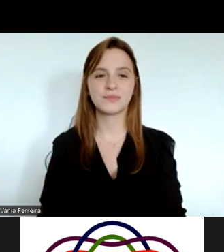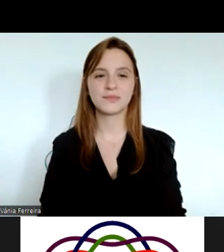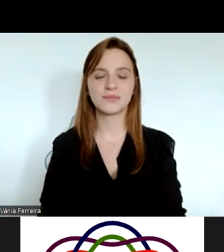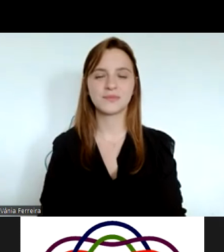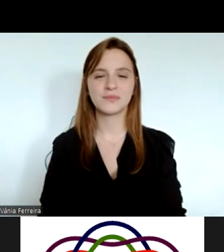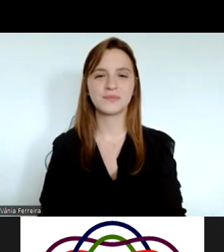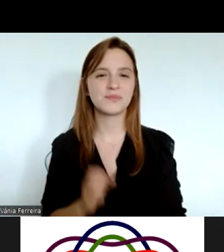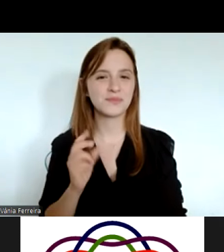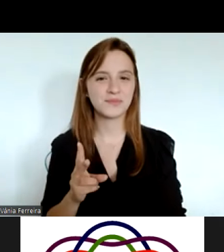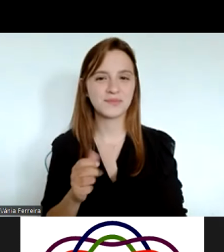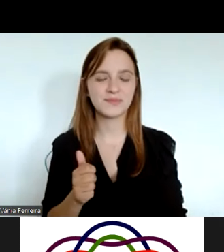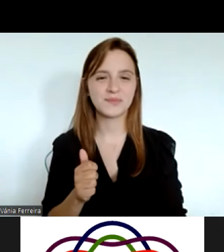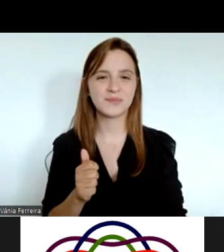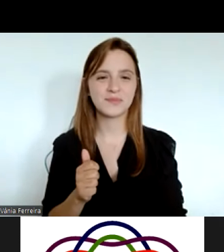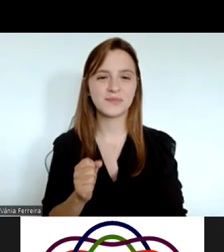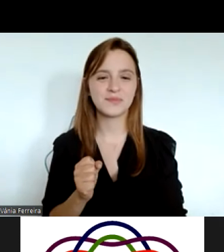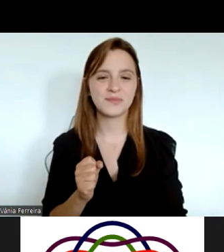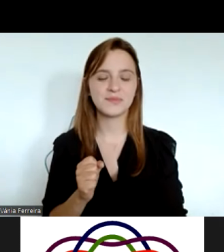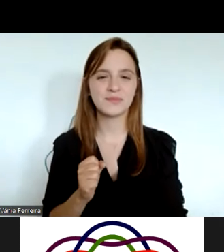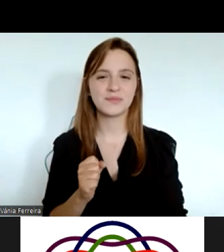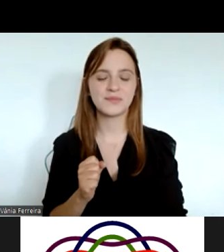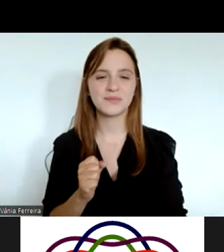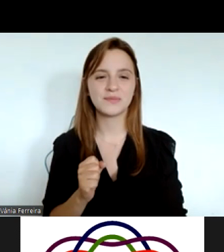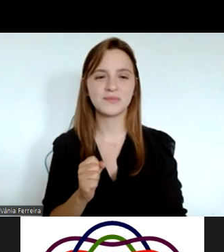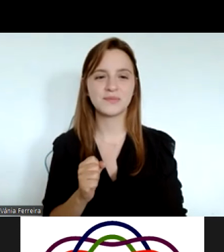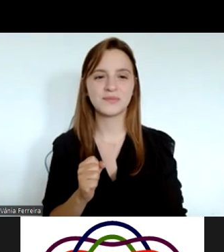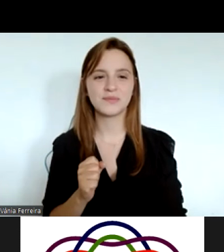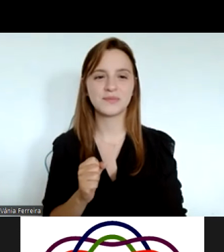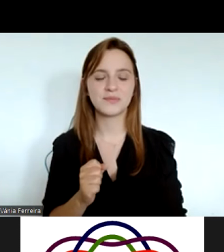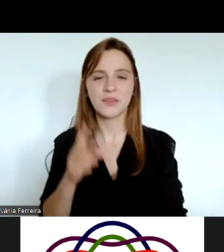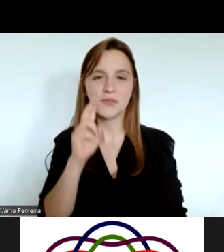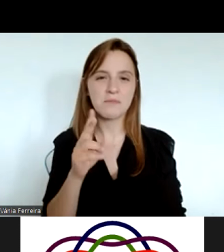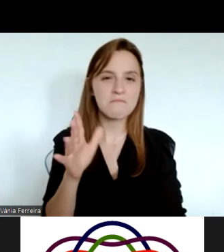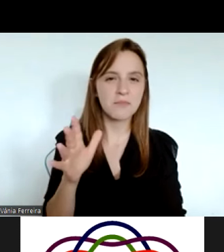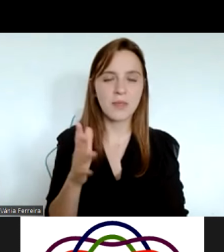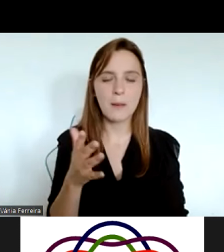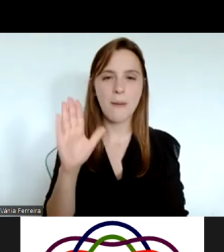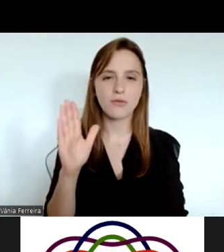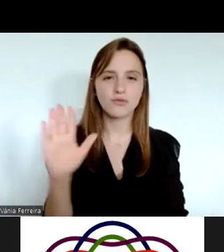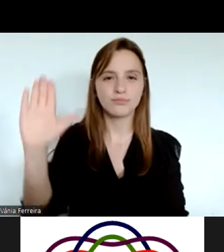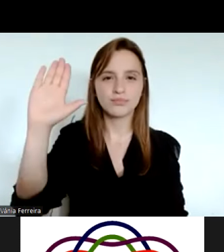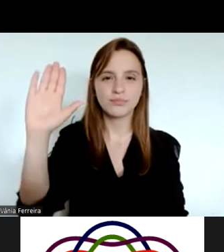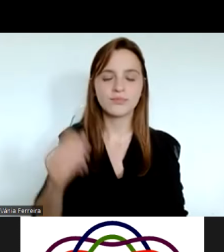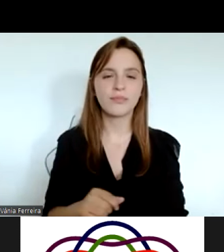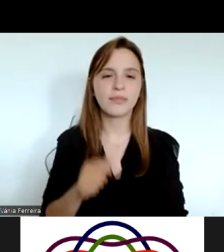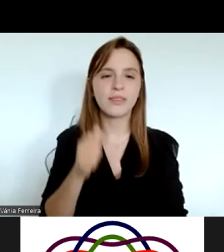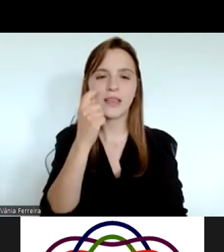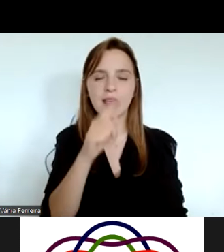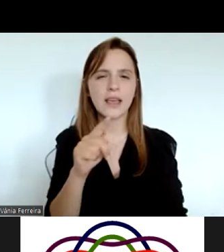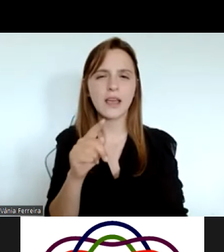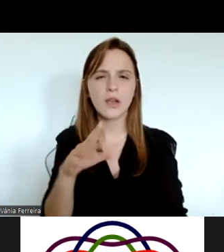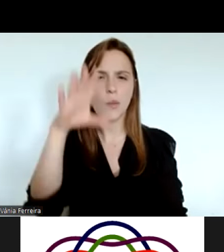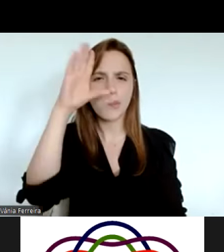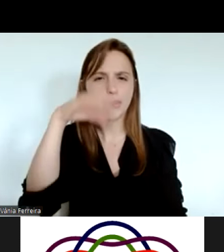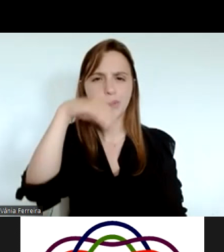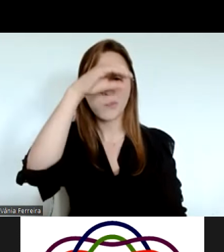Okay, some know. I've seen, think about 3 hands. And who of you don't know